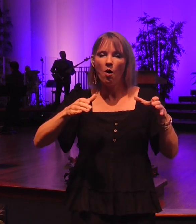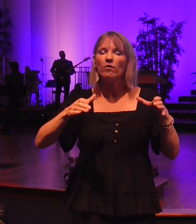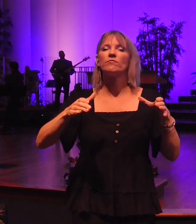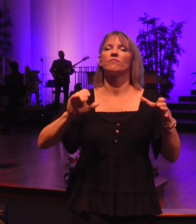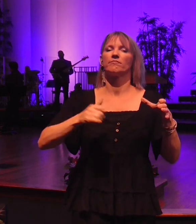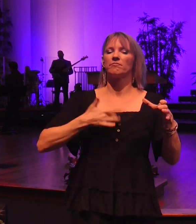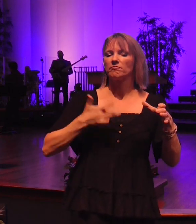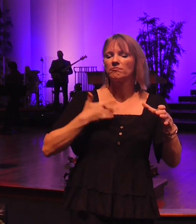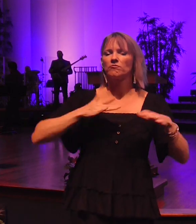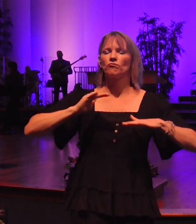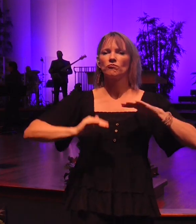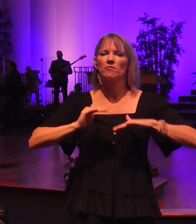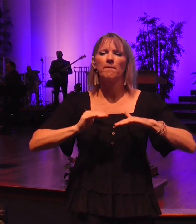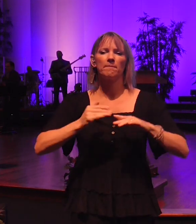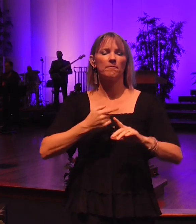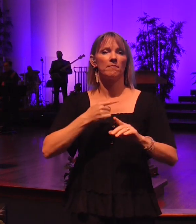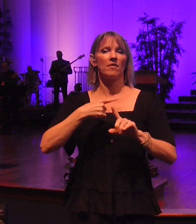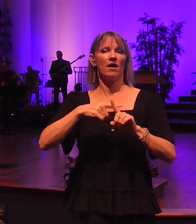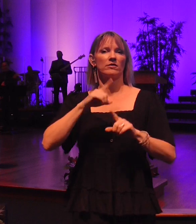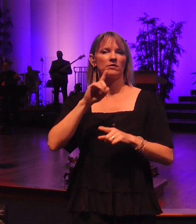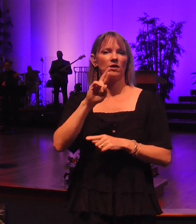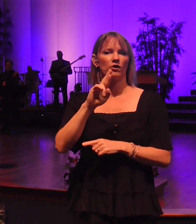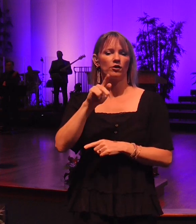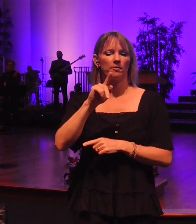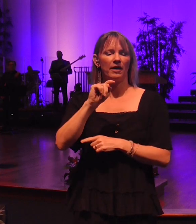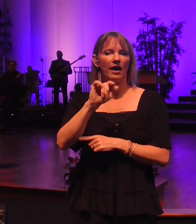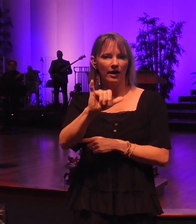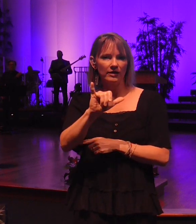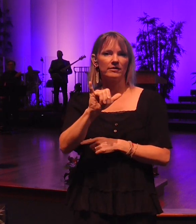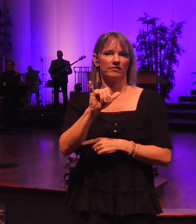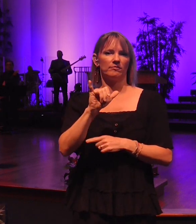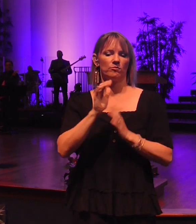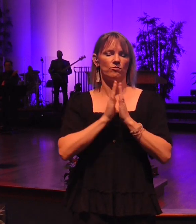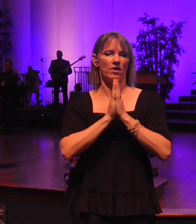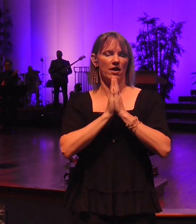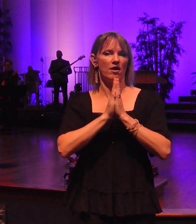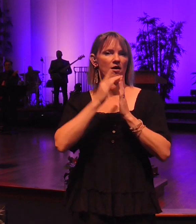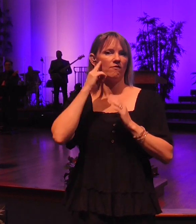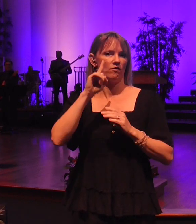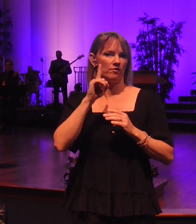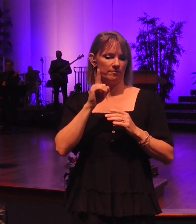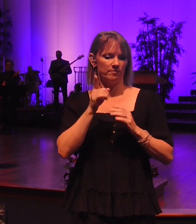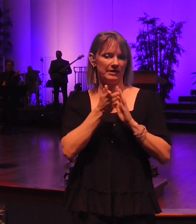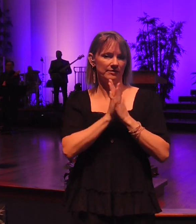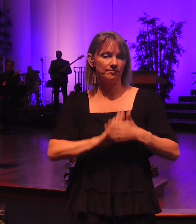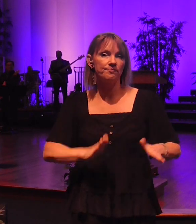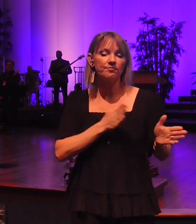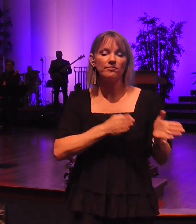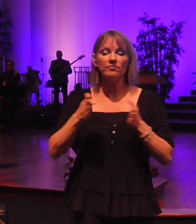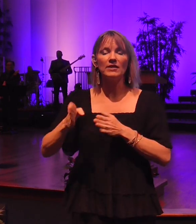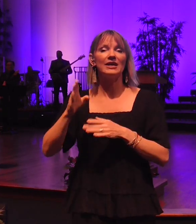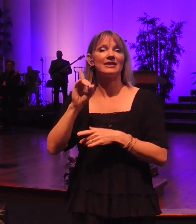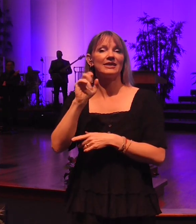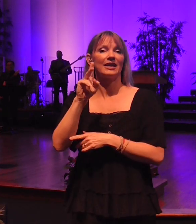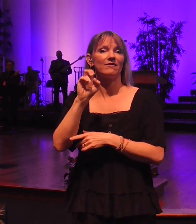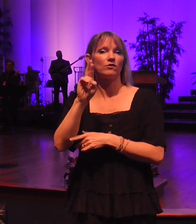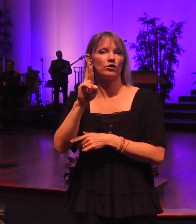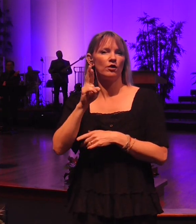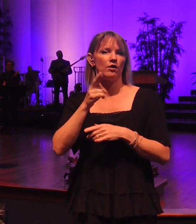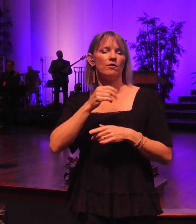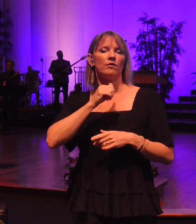Dr. Patty's Lakota prayer pipe for spiritual grounding. And Denver Pride Parade is on June 23rd. Mile High Church will be representing